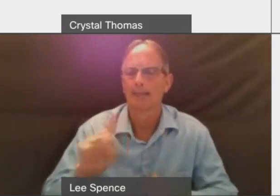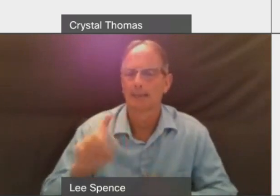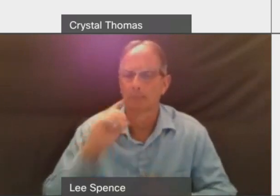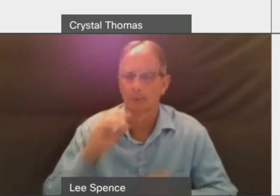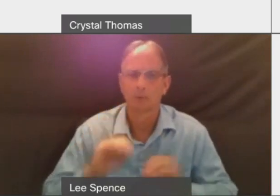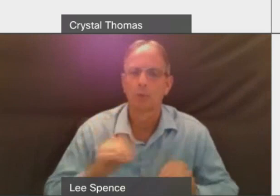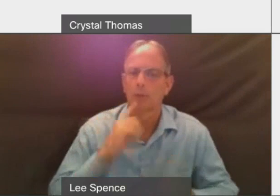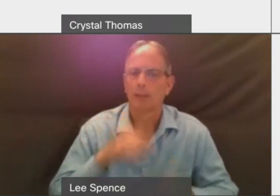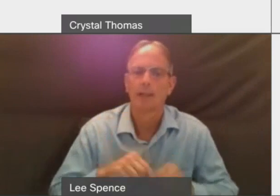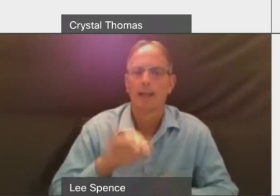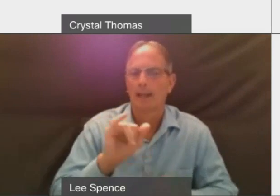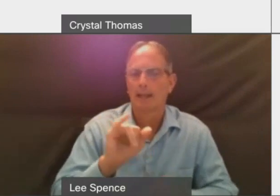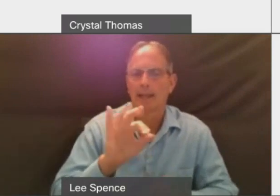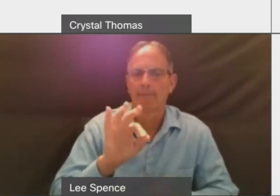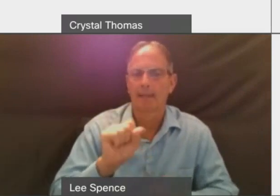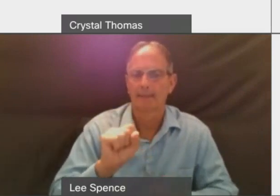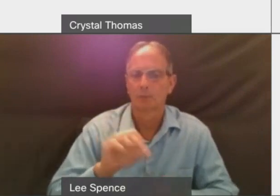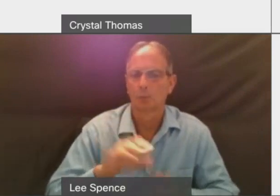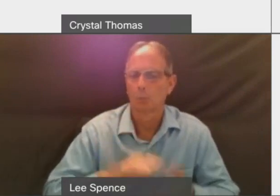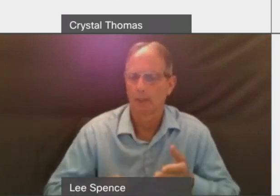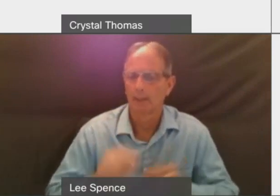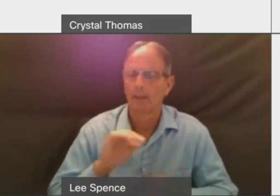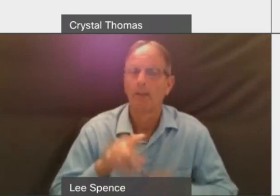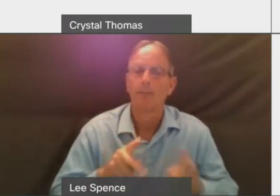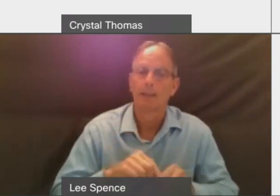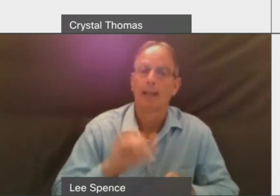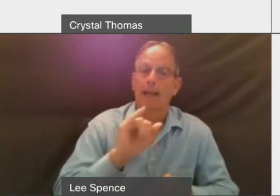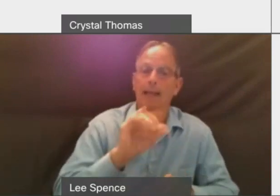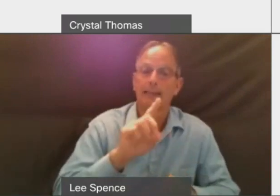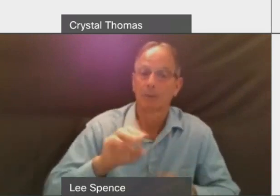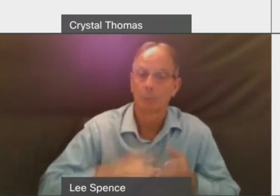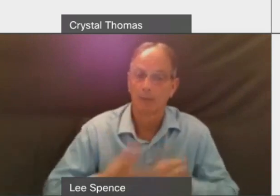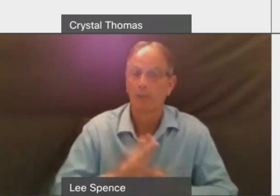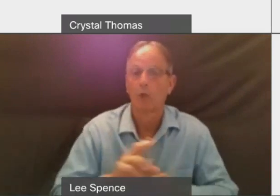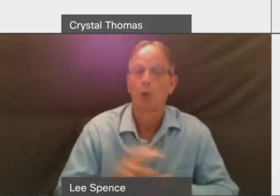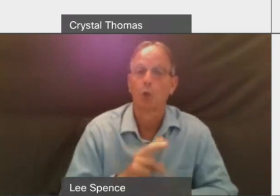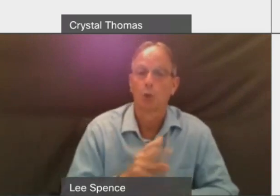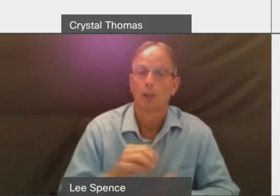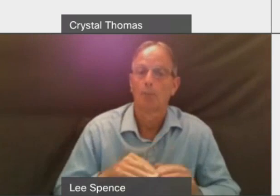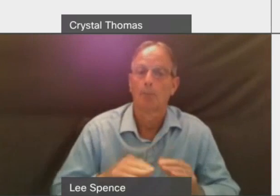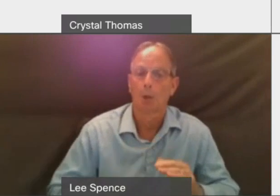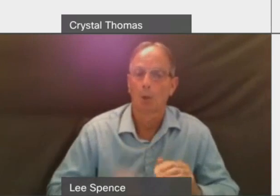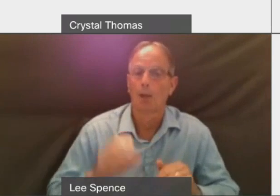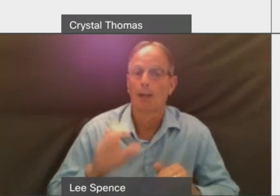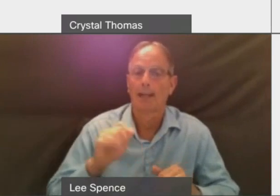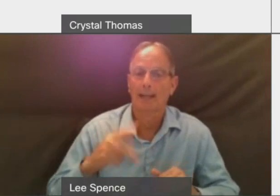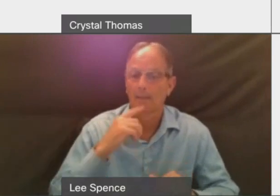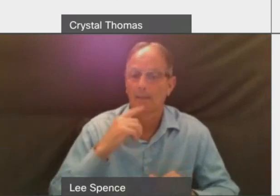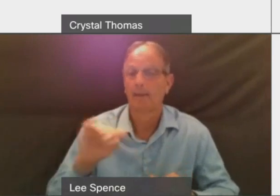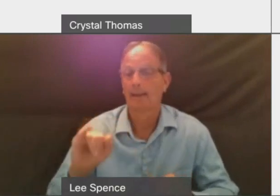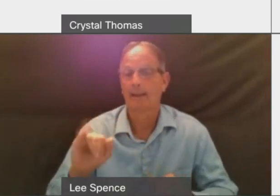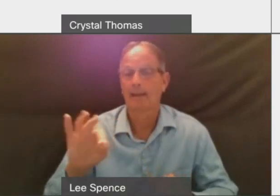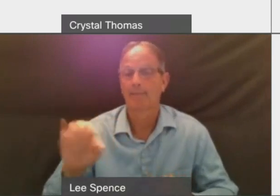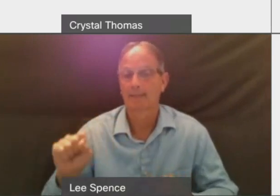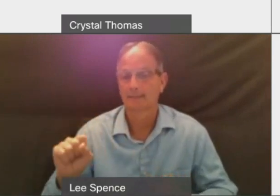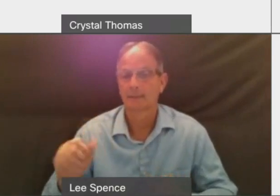IFS waiver. As I said, folks in the IDD waiver whose utilization is below the cap on the IFS waiver